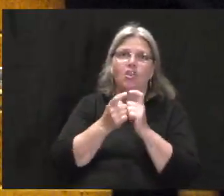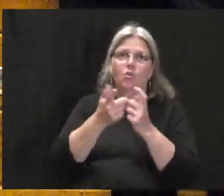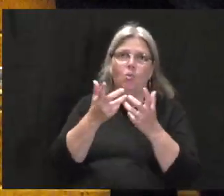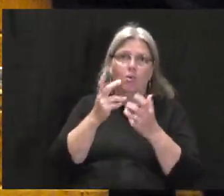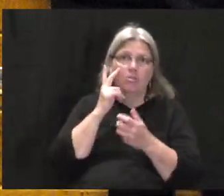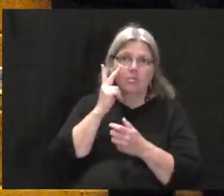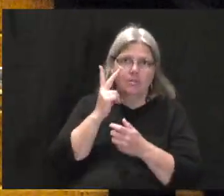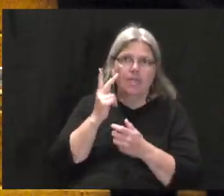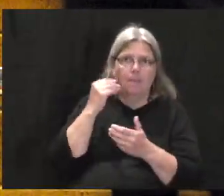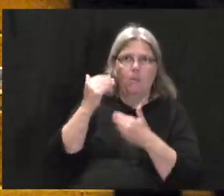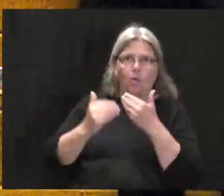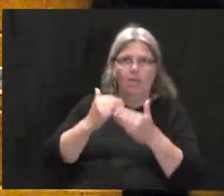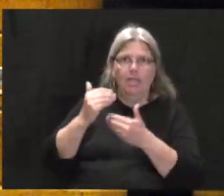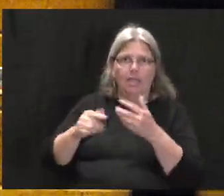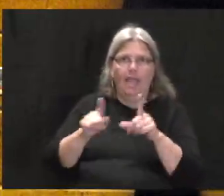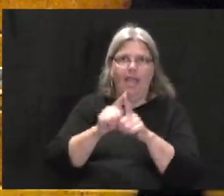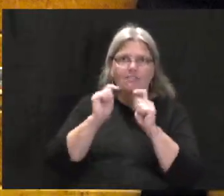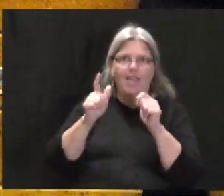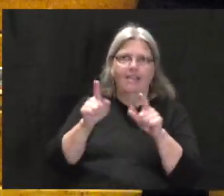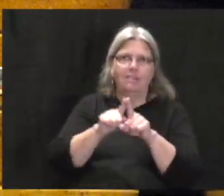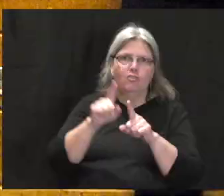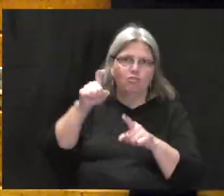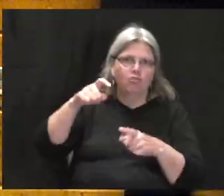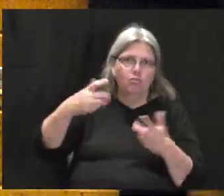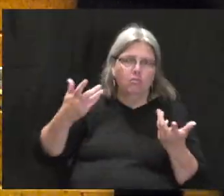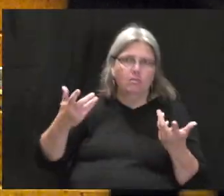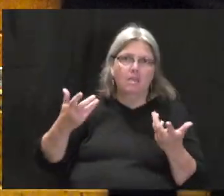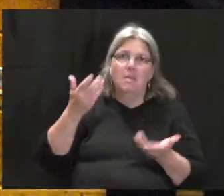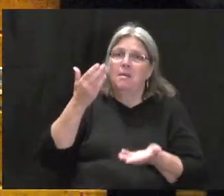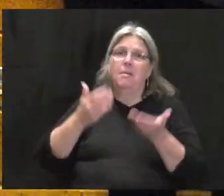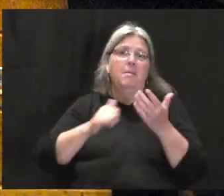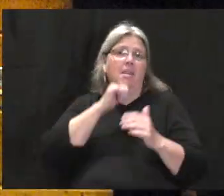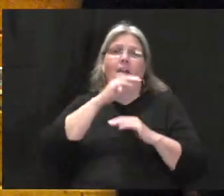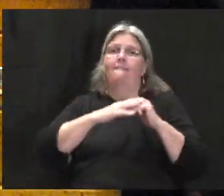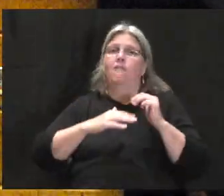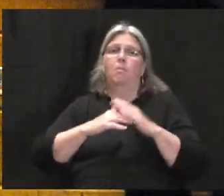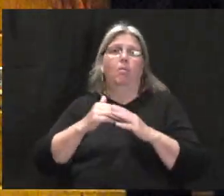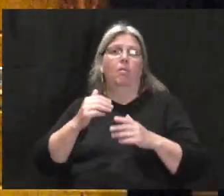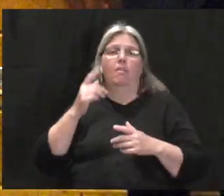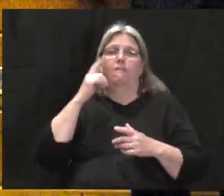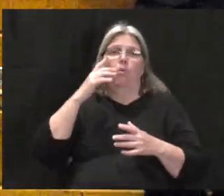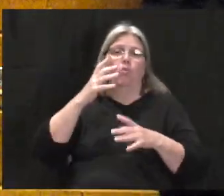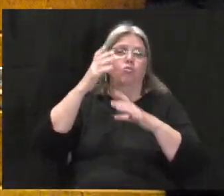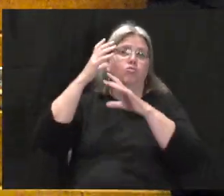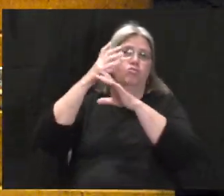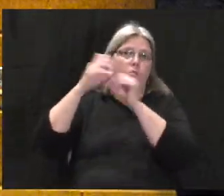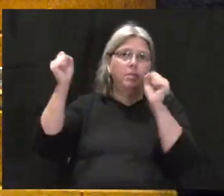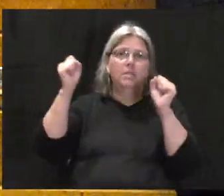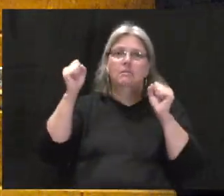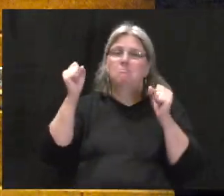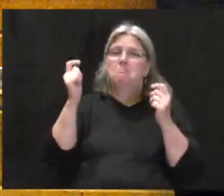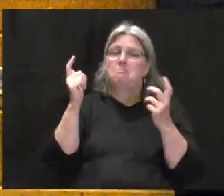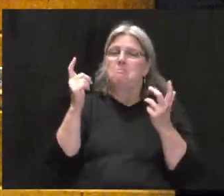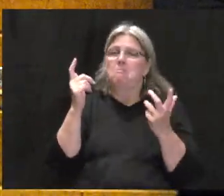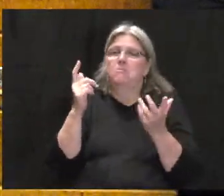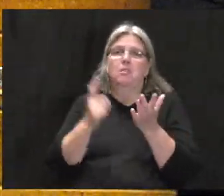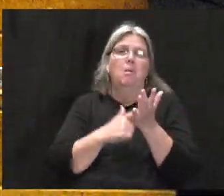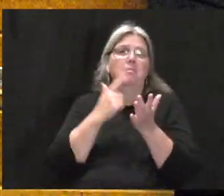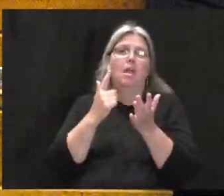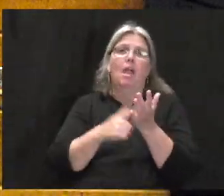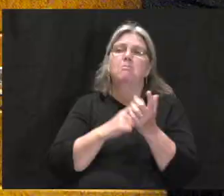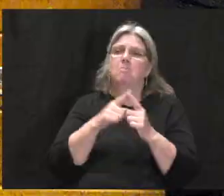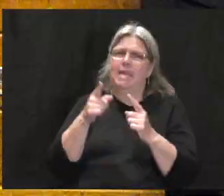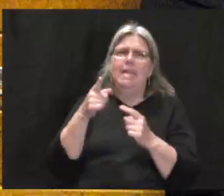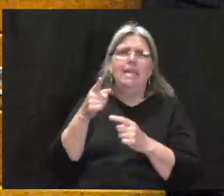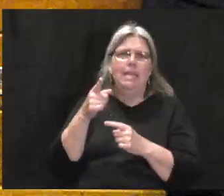big boy. He'll be okay, I promise. He's a nice person, and I'm sure everyone here is a nice person, but sometimes we have to